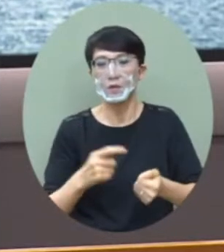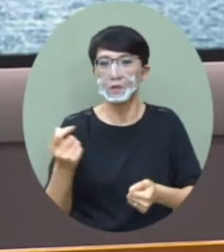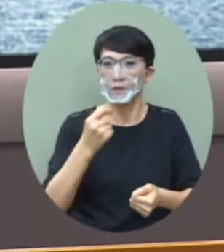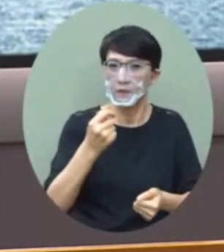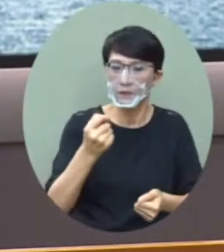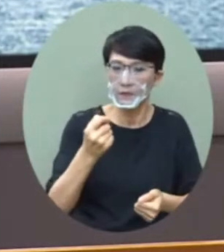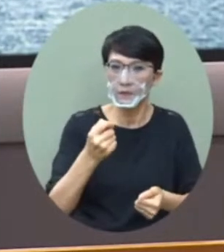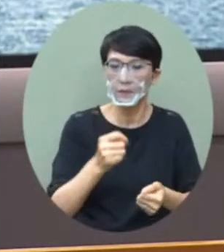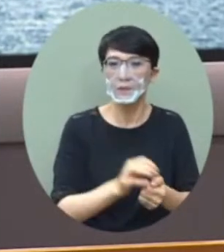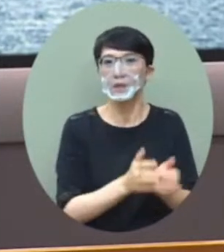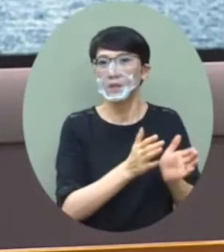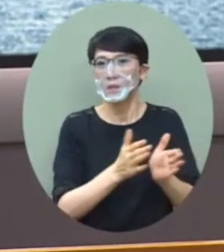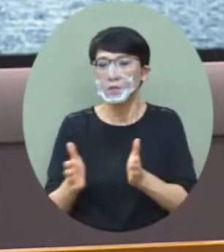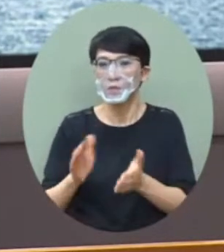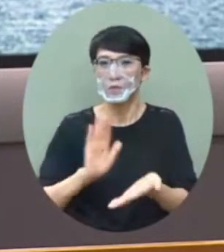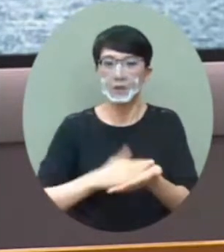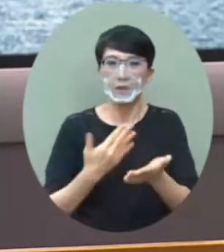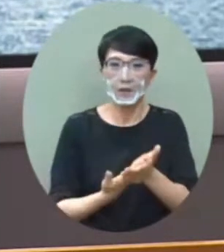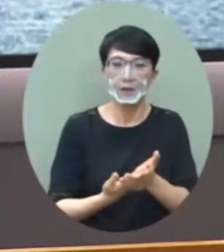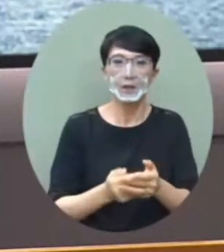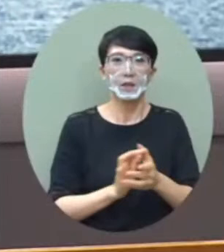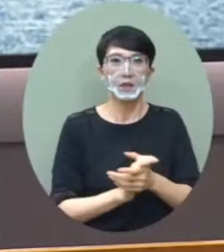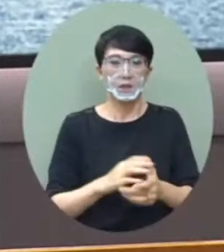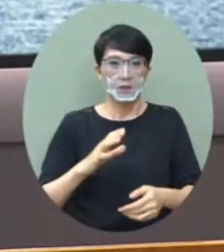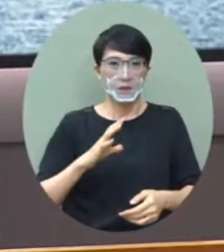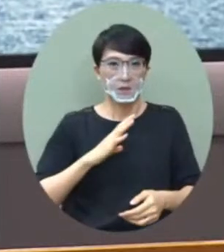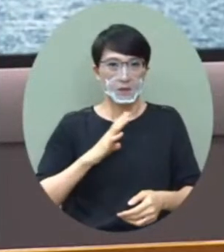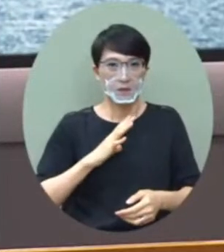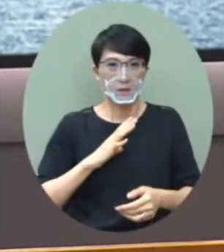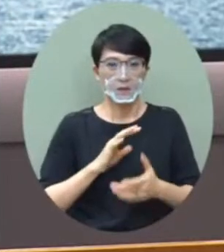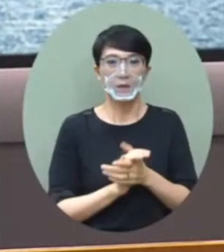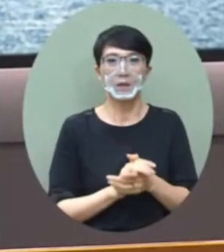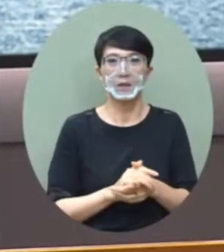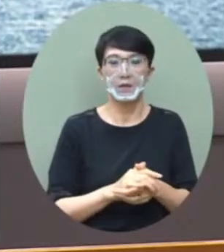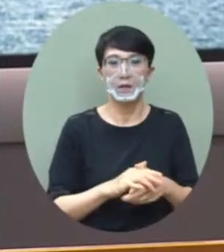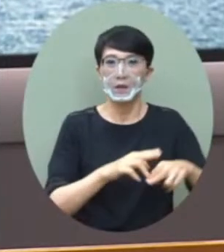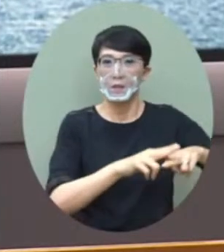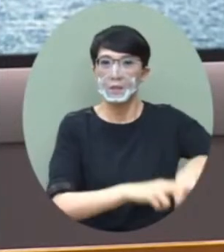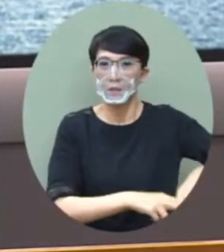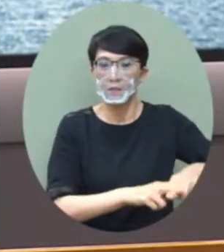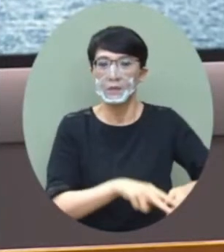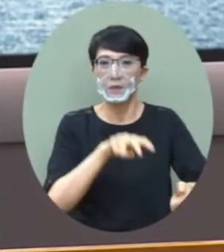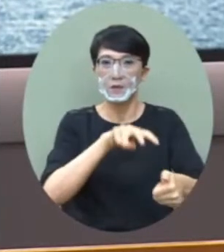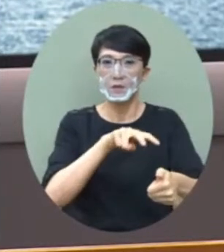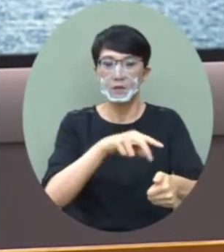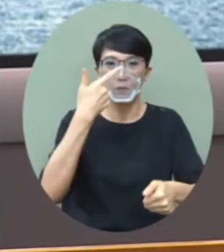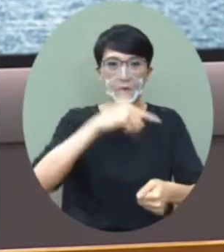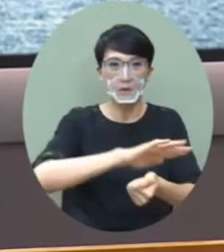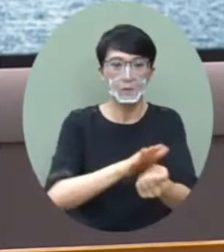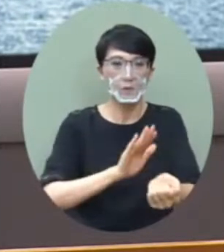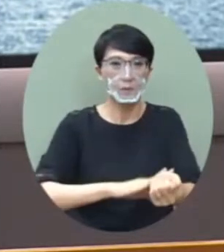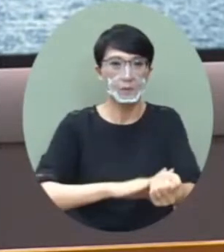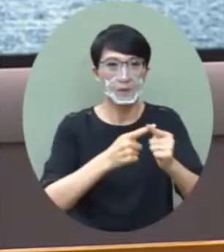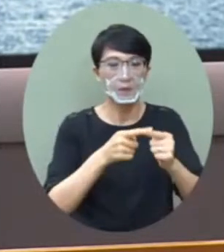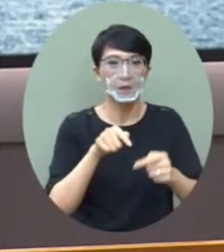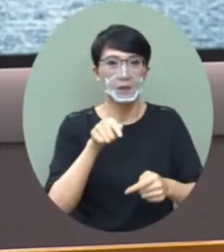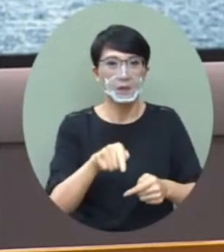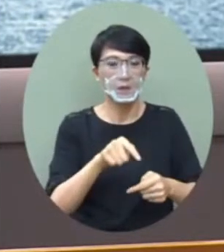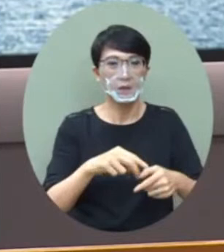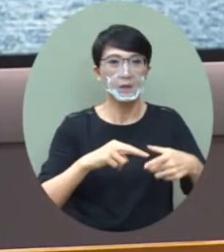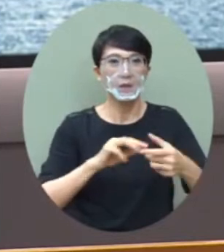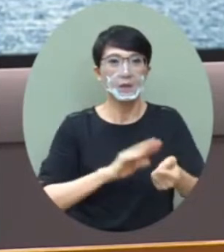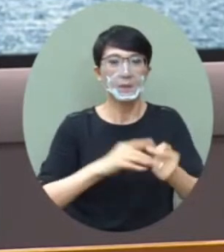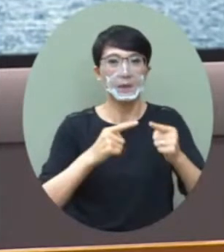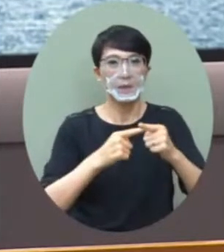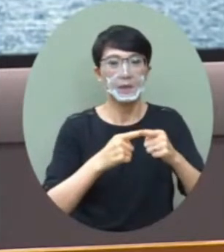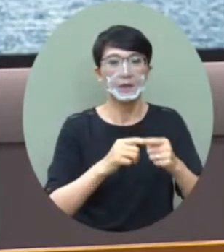efforts on COVID patients, and we will refer these patients to private hospitals